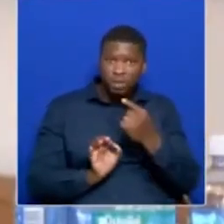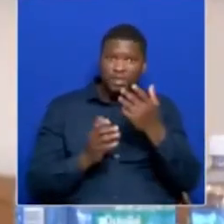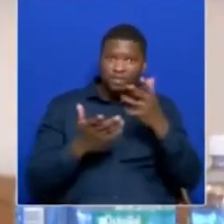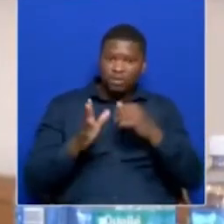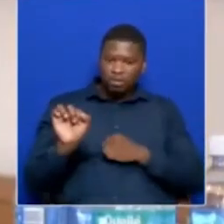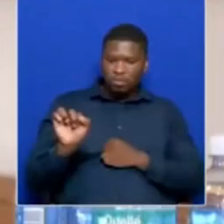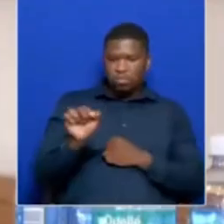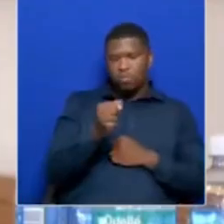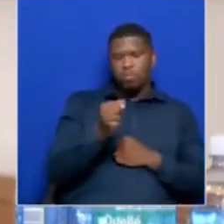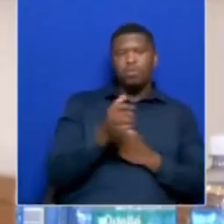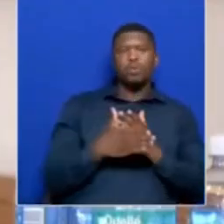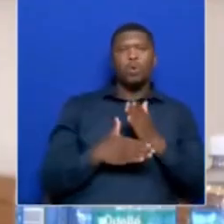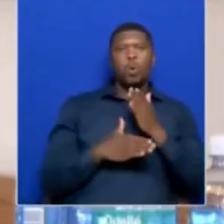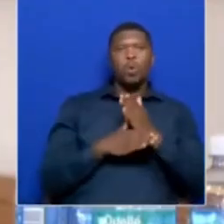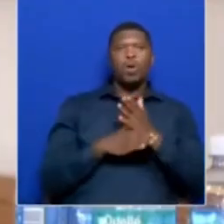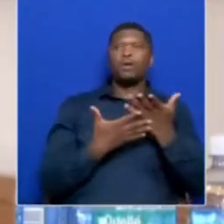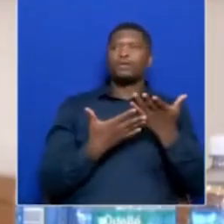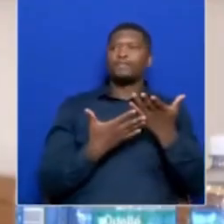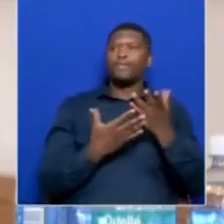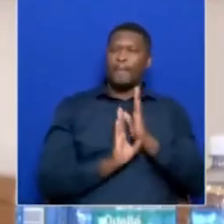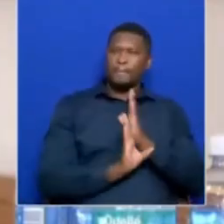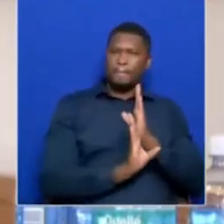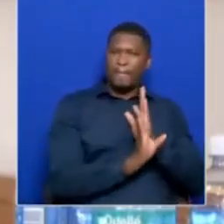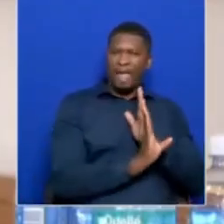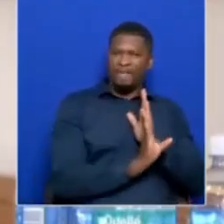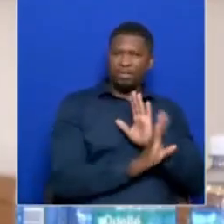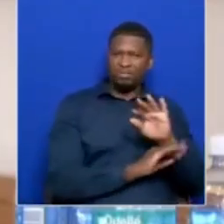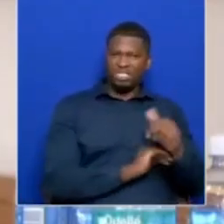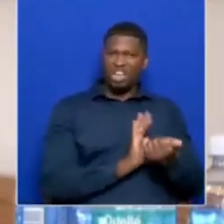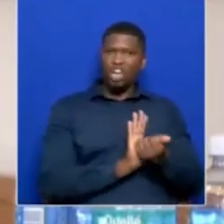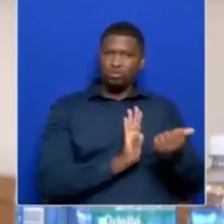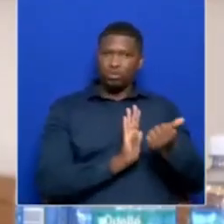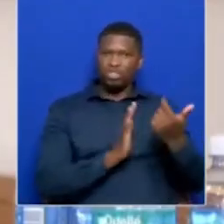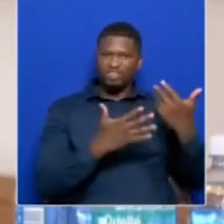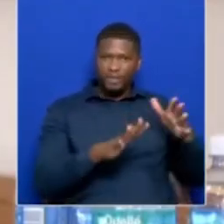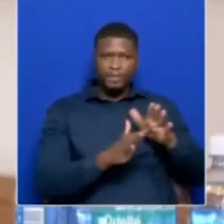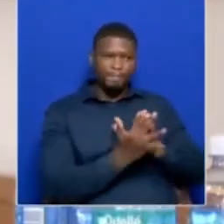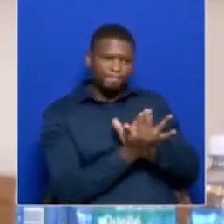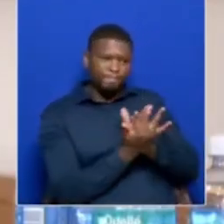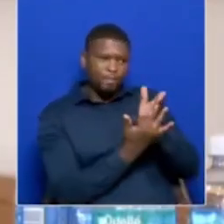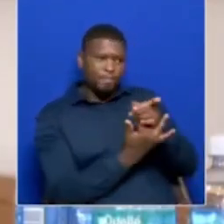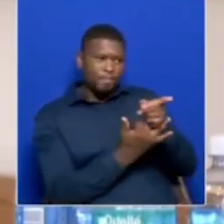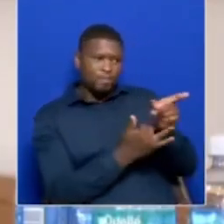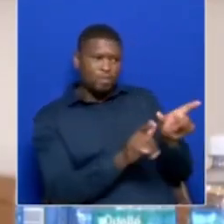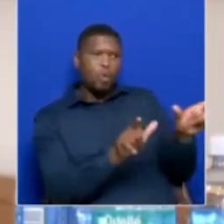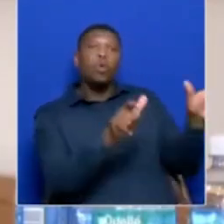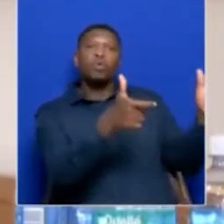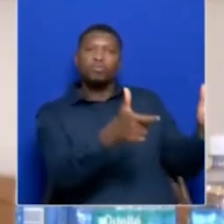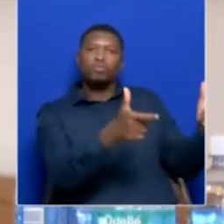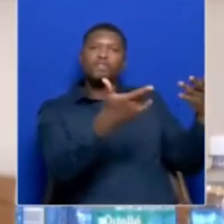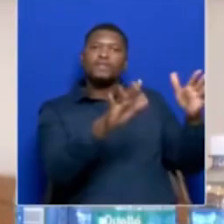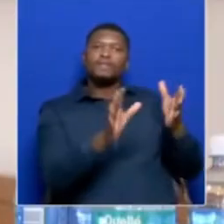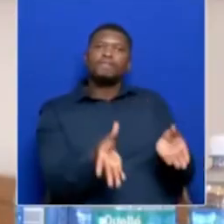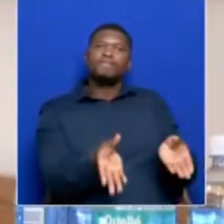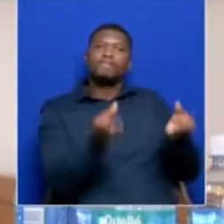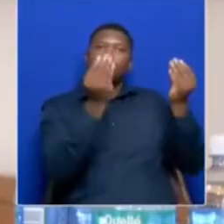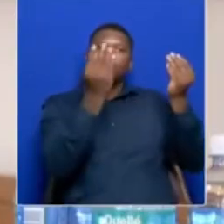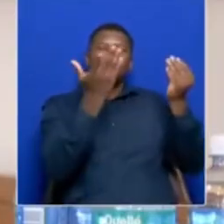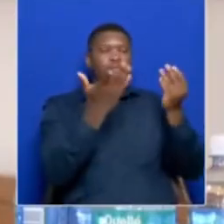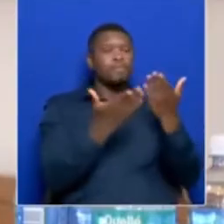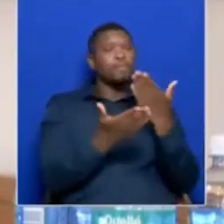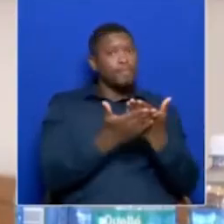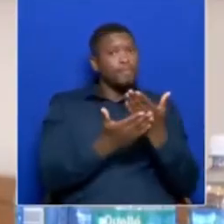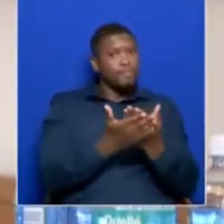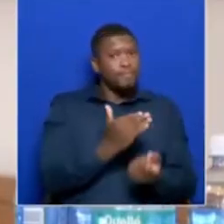agent and you had infiltrated this group, out of which then came out the would-be assassins. Is that a fair